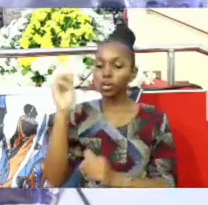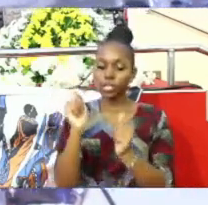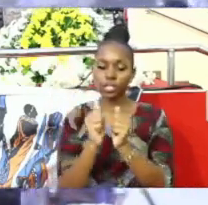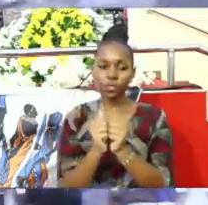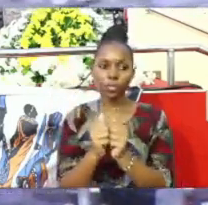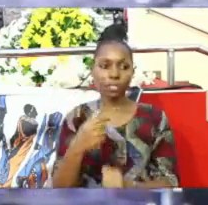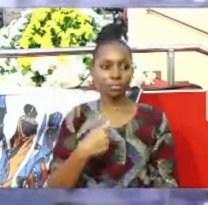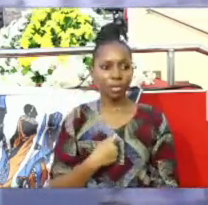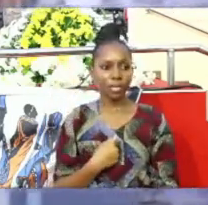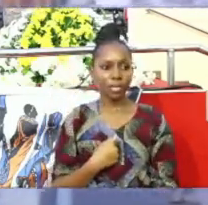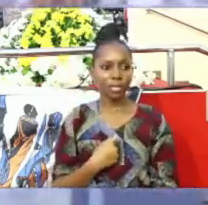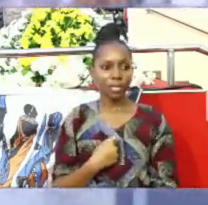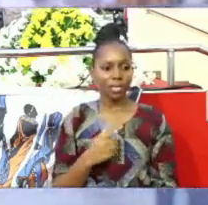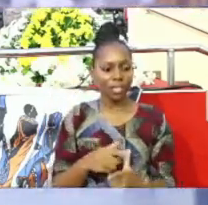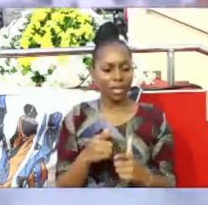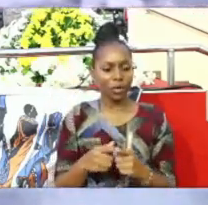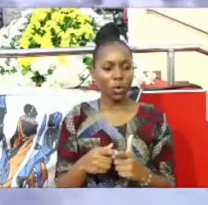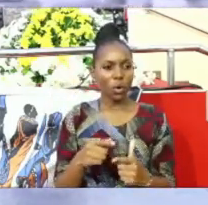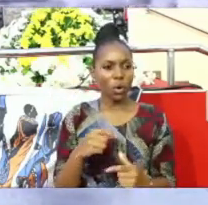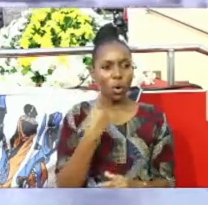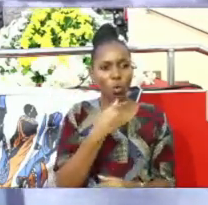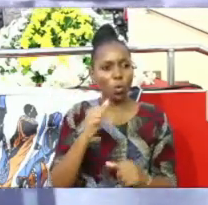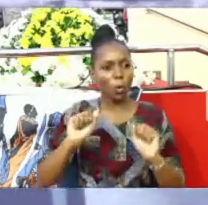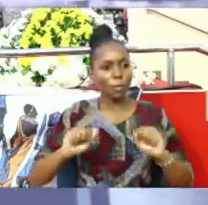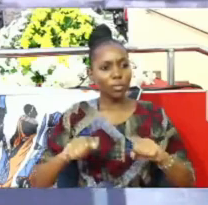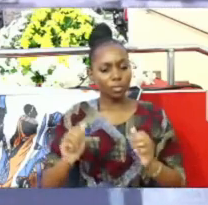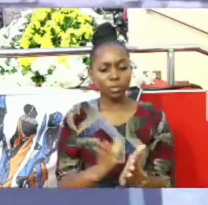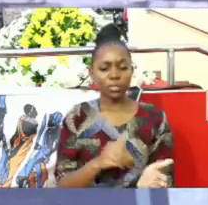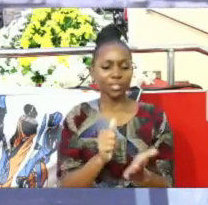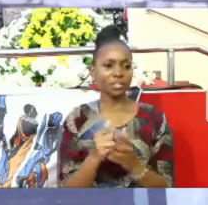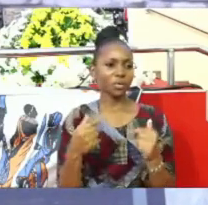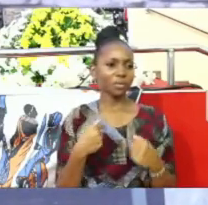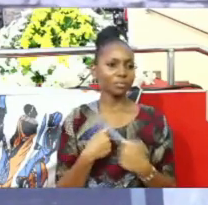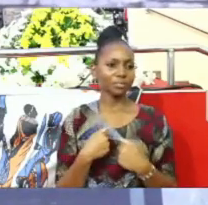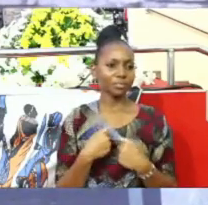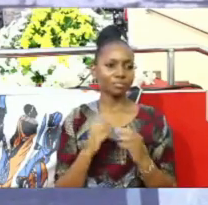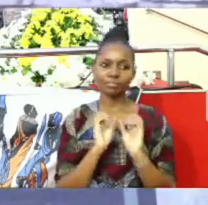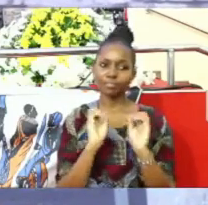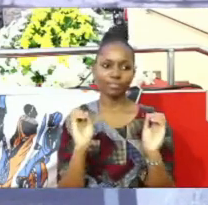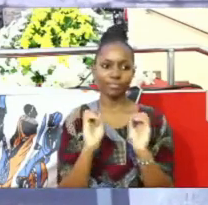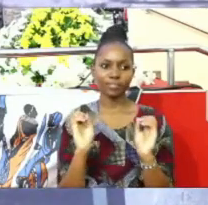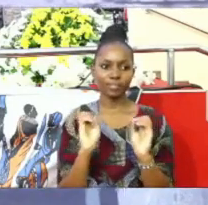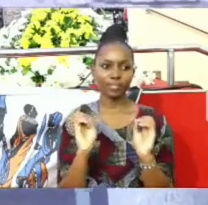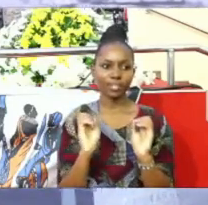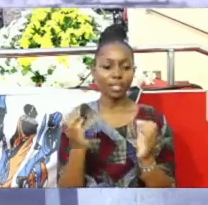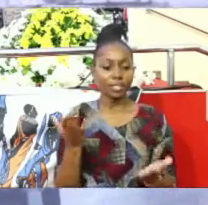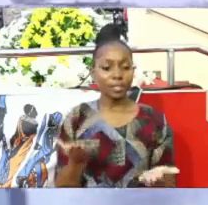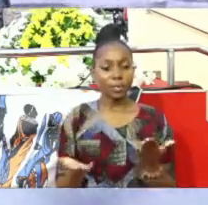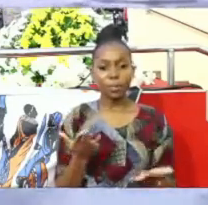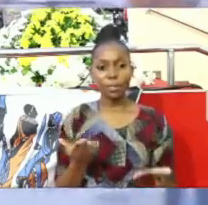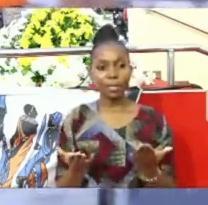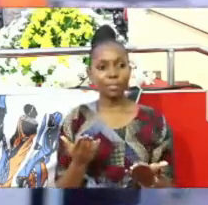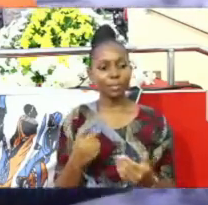can be against us? I may be a hustler by the definition of politicians,